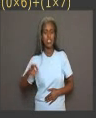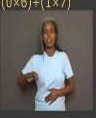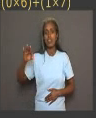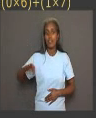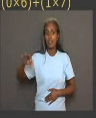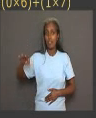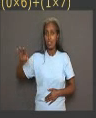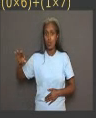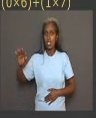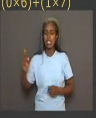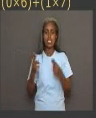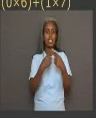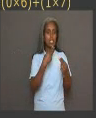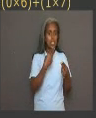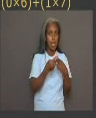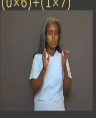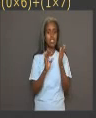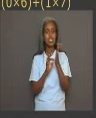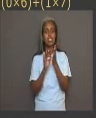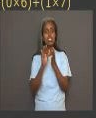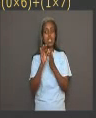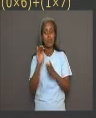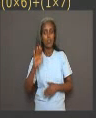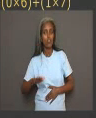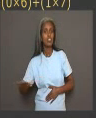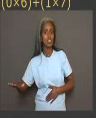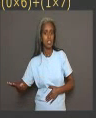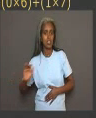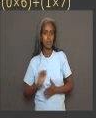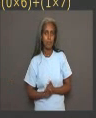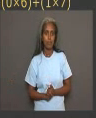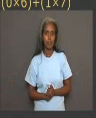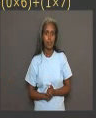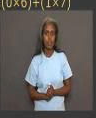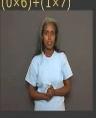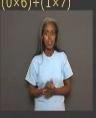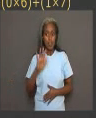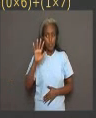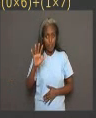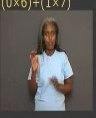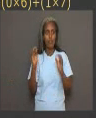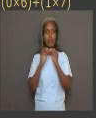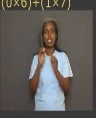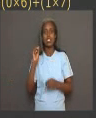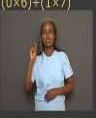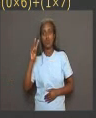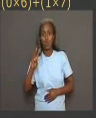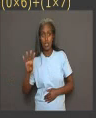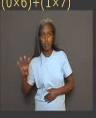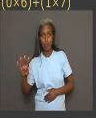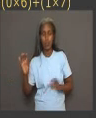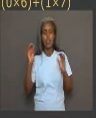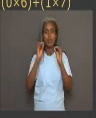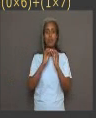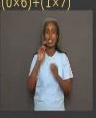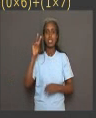frequency times the number of children. 5 plus 24